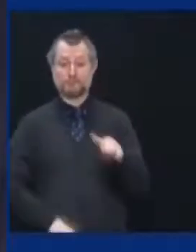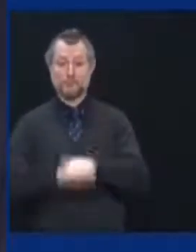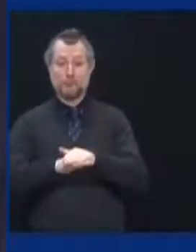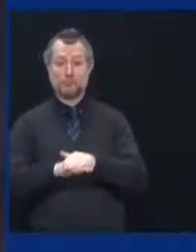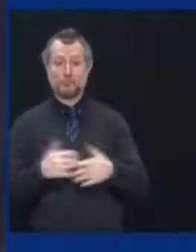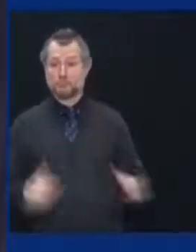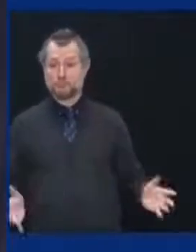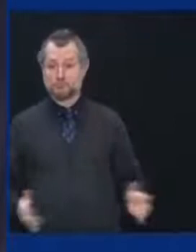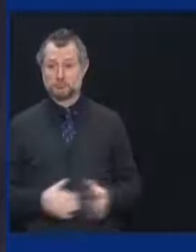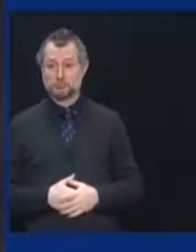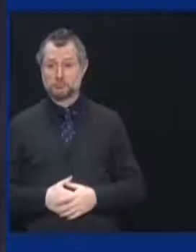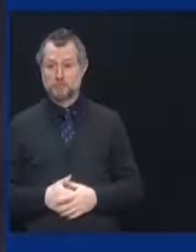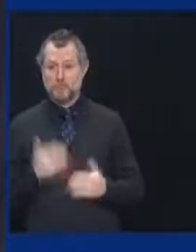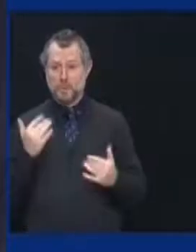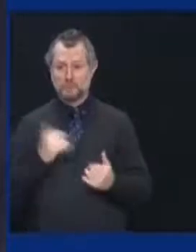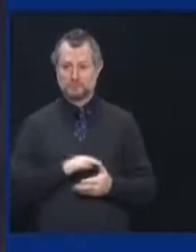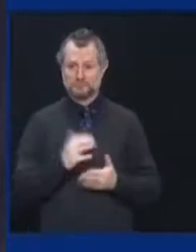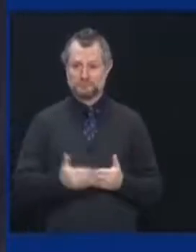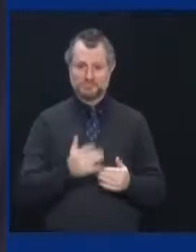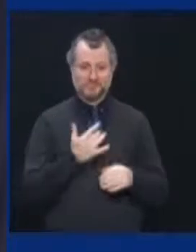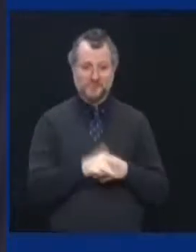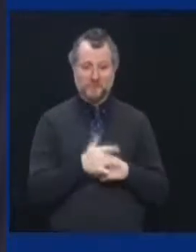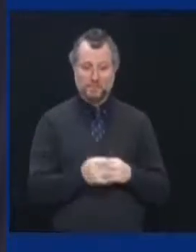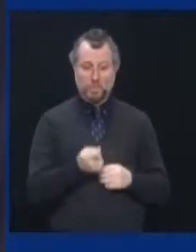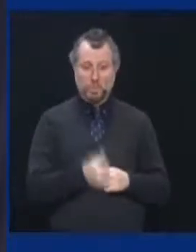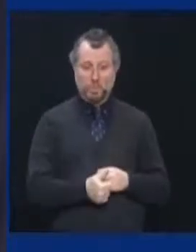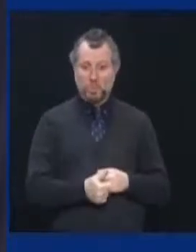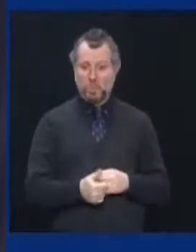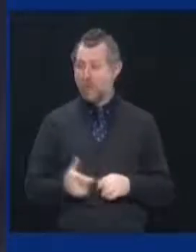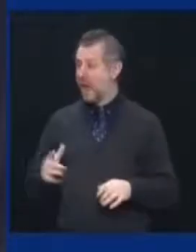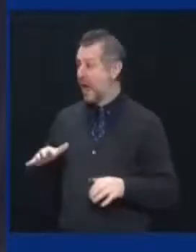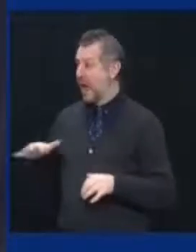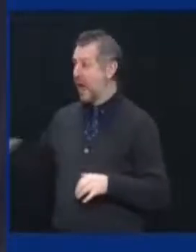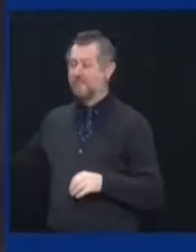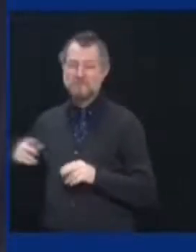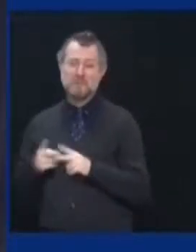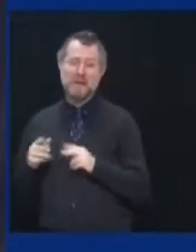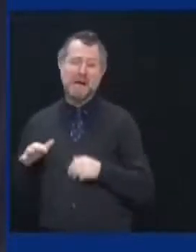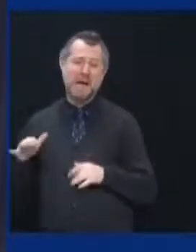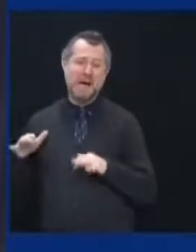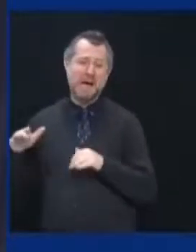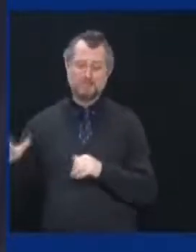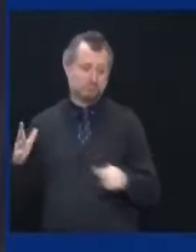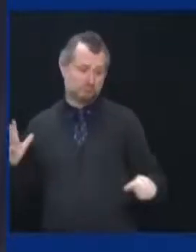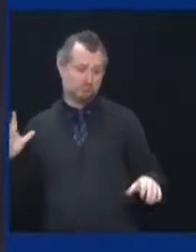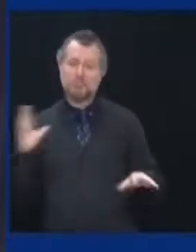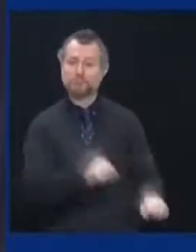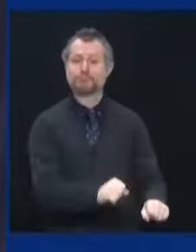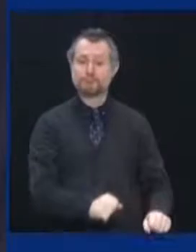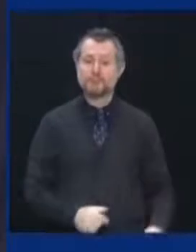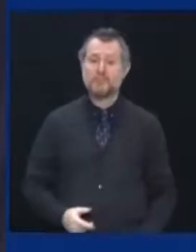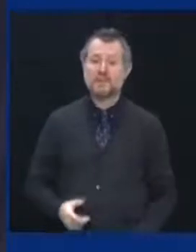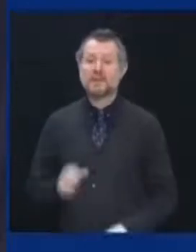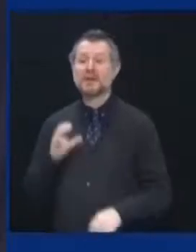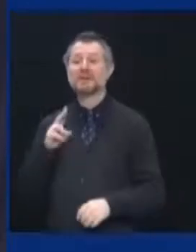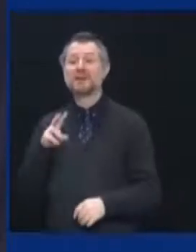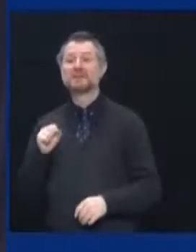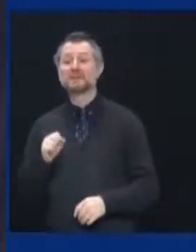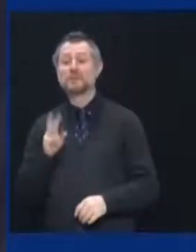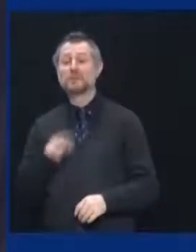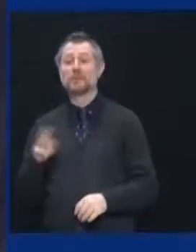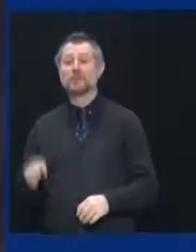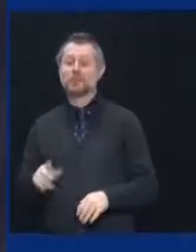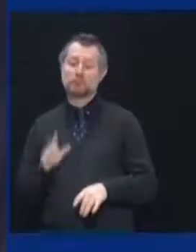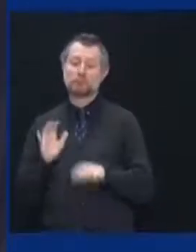because you have so little supply for so many people. So if you go to the CVS website, punch